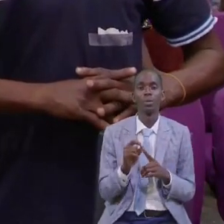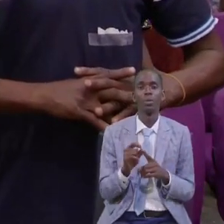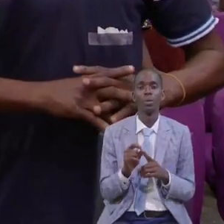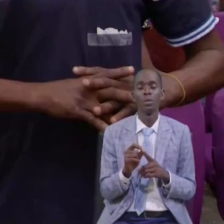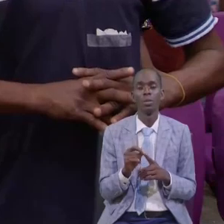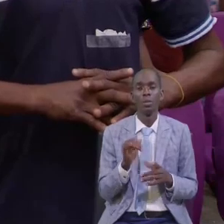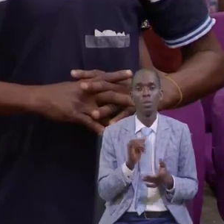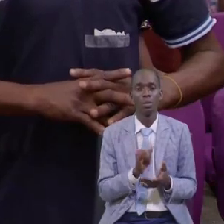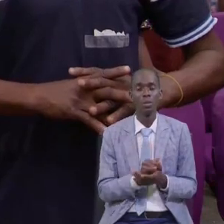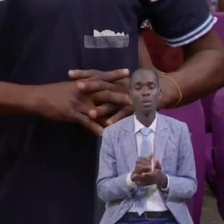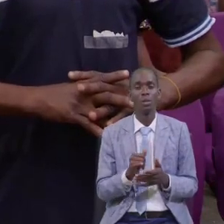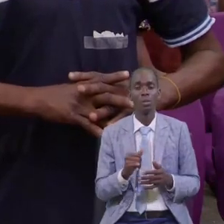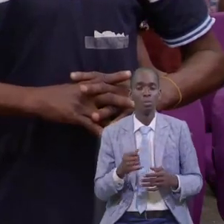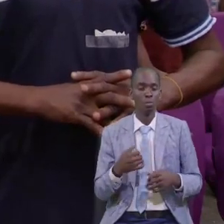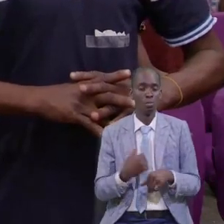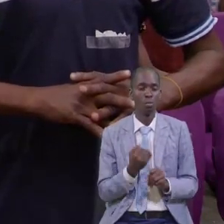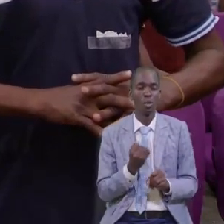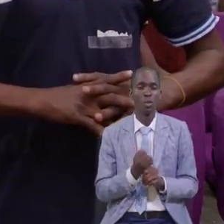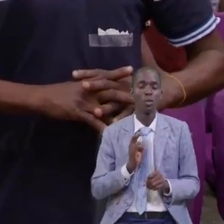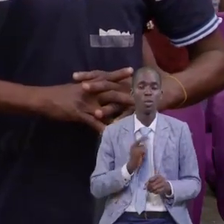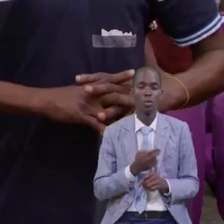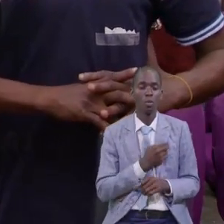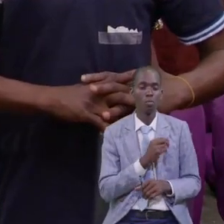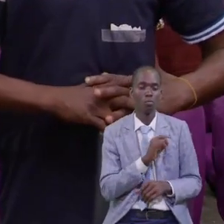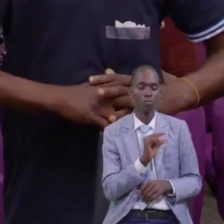that will qualify us for heaven.